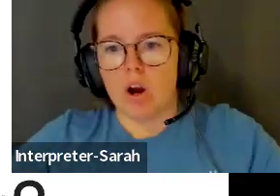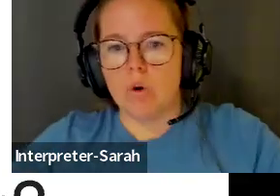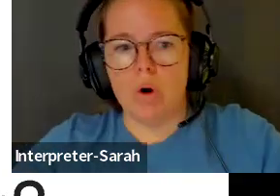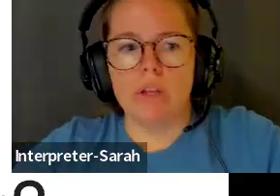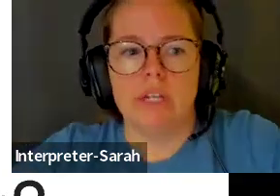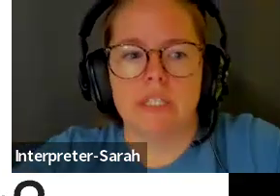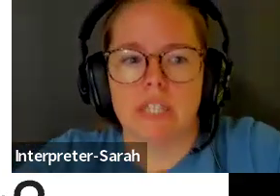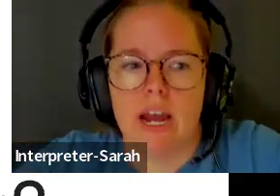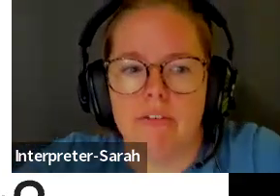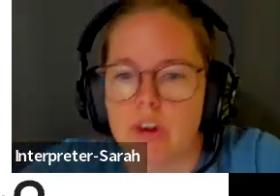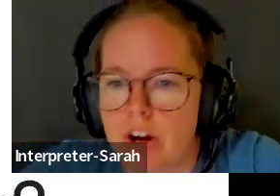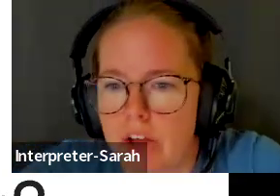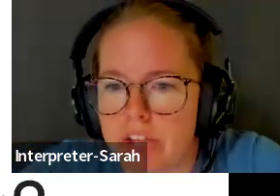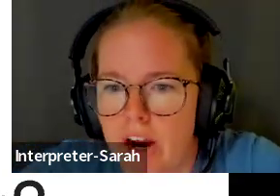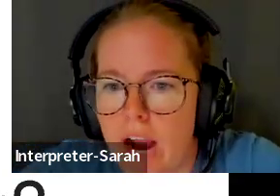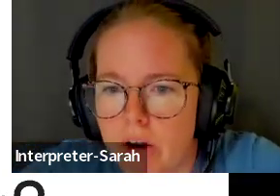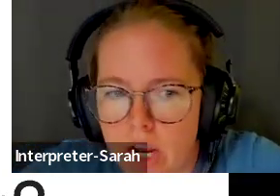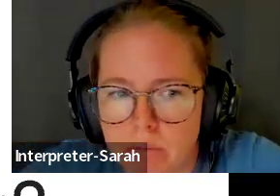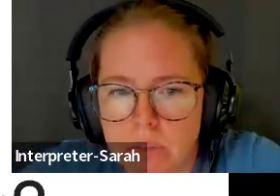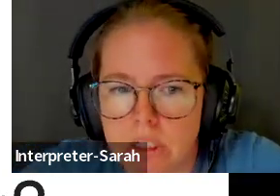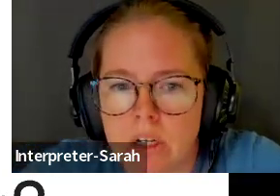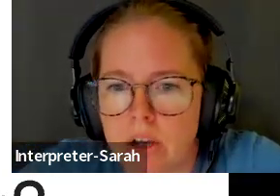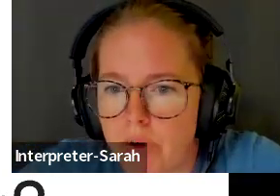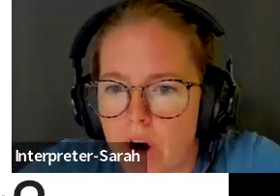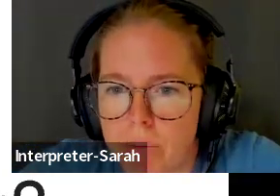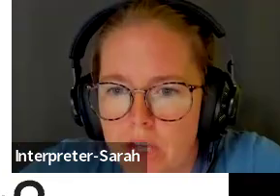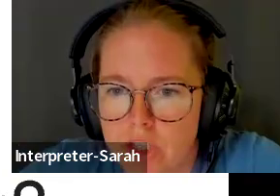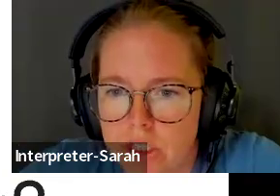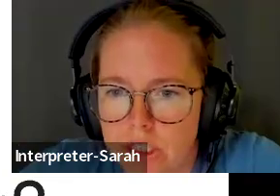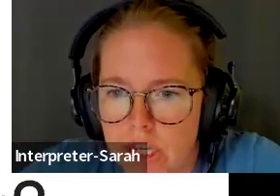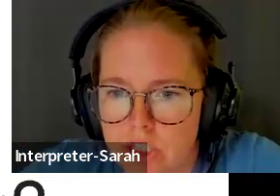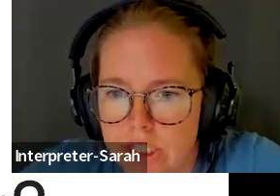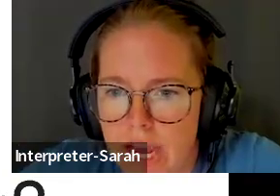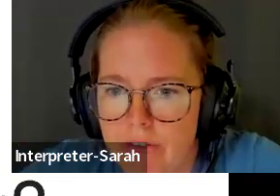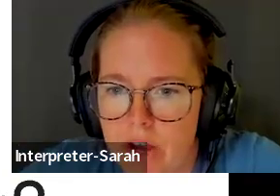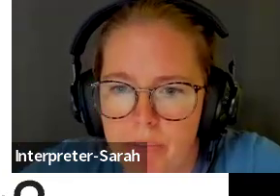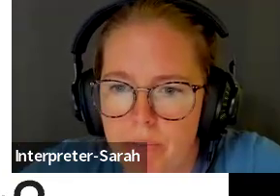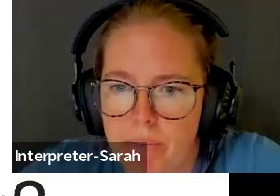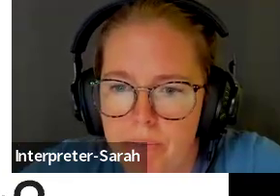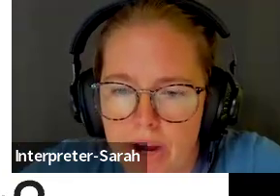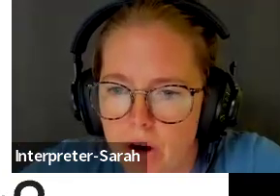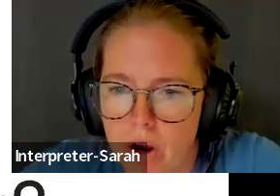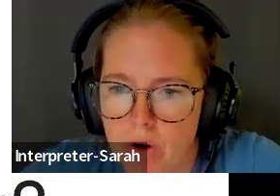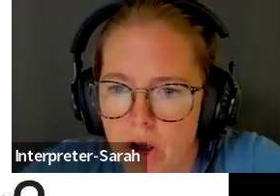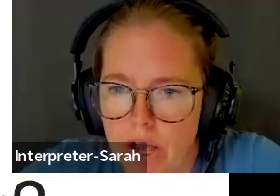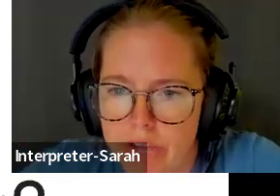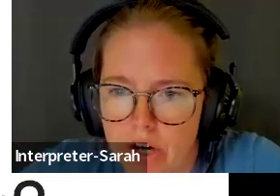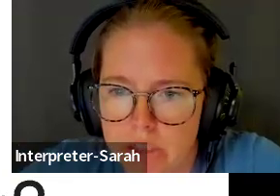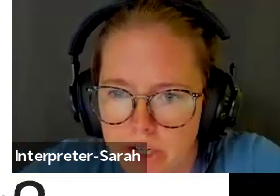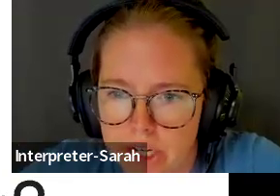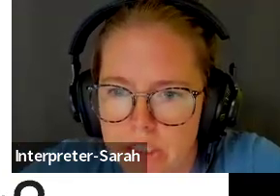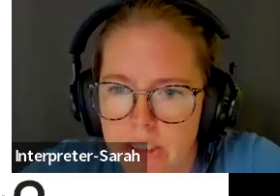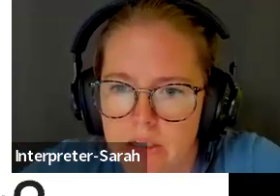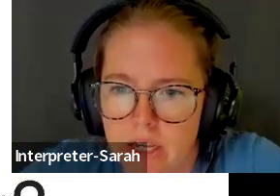ultimately, our goal is to have greater healthcare outcomes for our patients and just have better overall